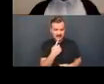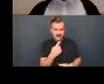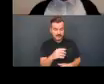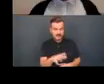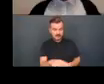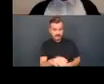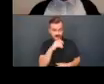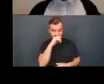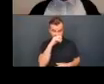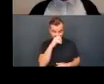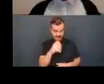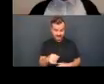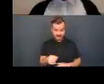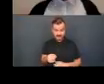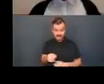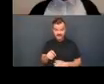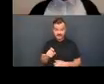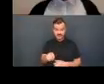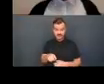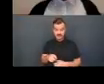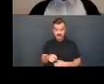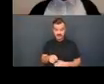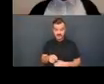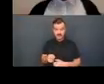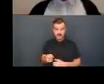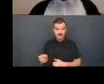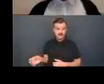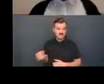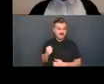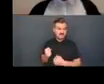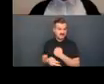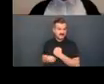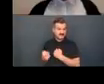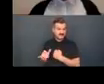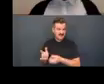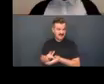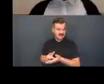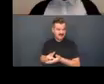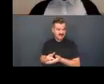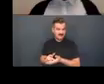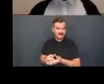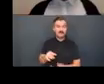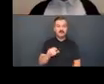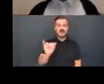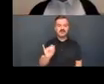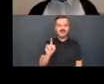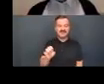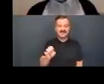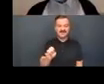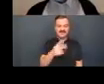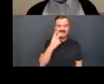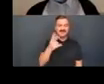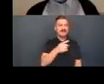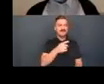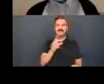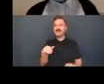um, whether Heinz should steal the drug. And, uh, Jake, um, sees this as a